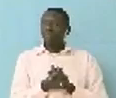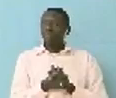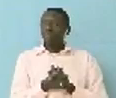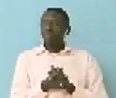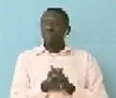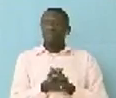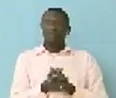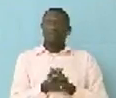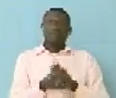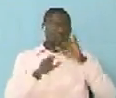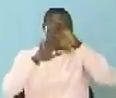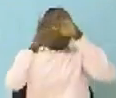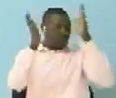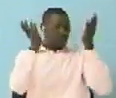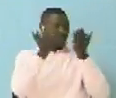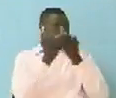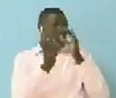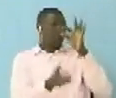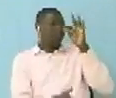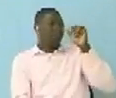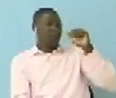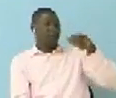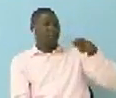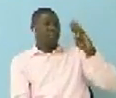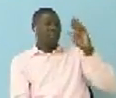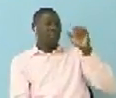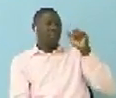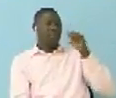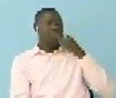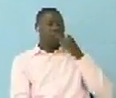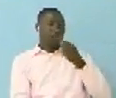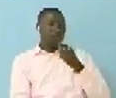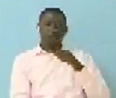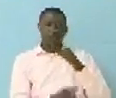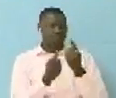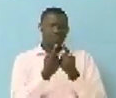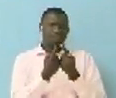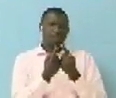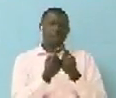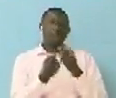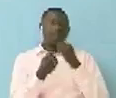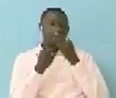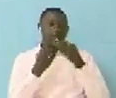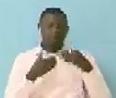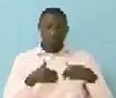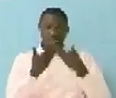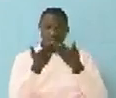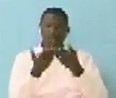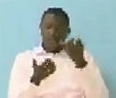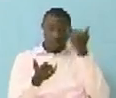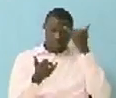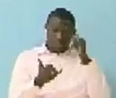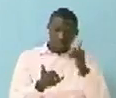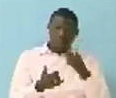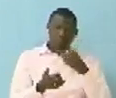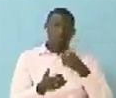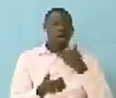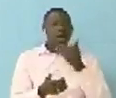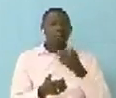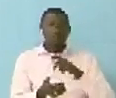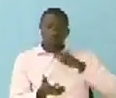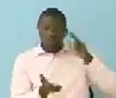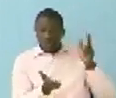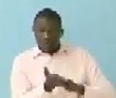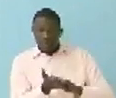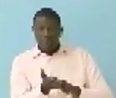Mr. General Tamba, I'm not asserting anything. I put out a proposition and I ask you to confirm or deny the